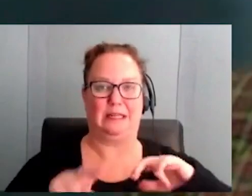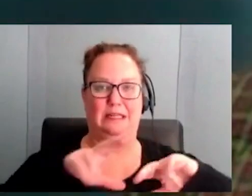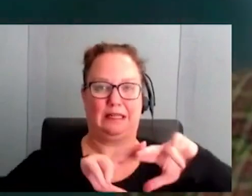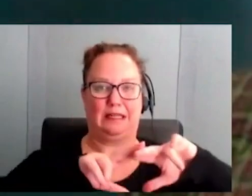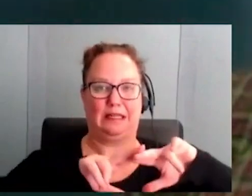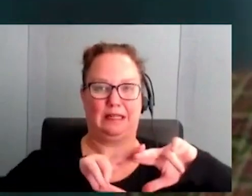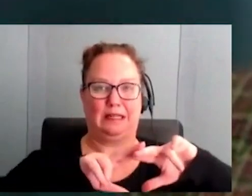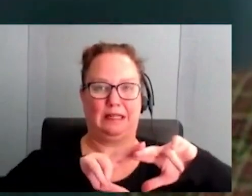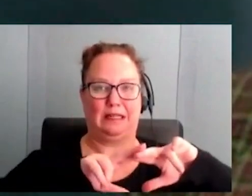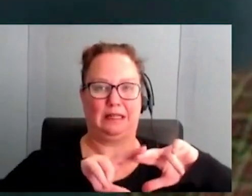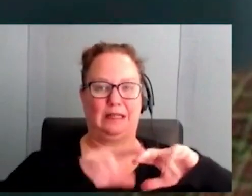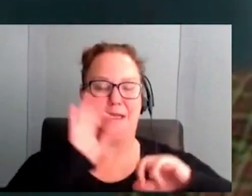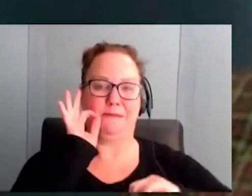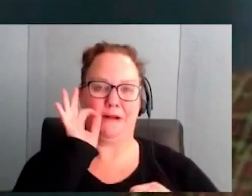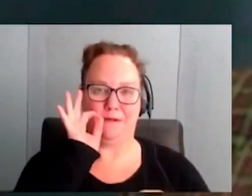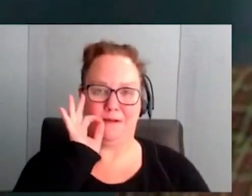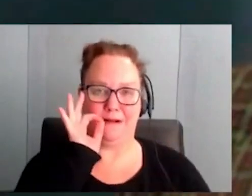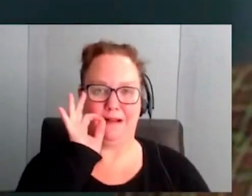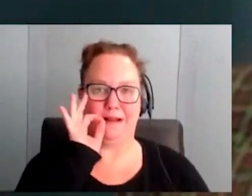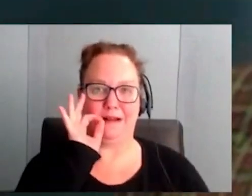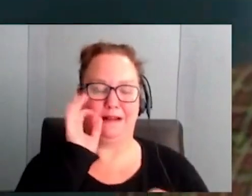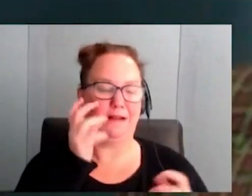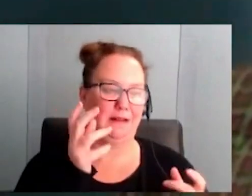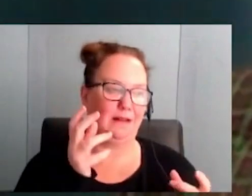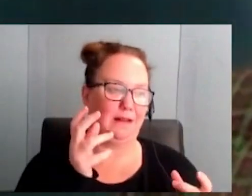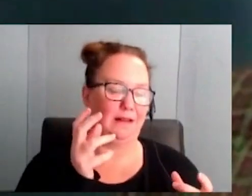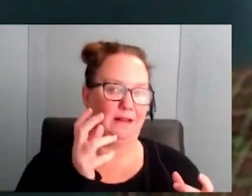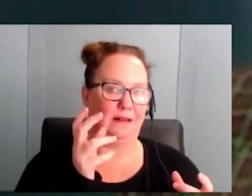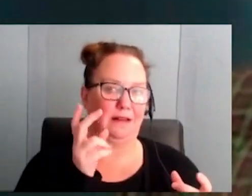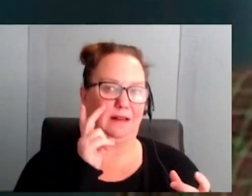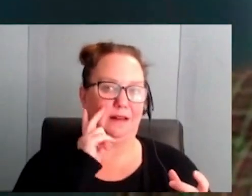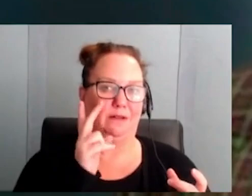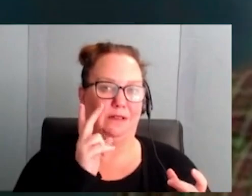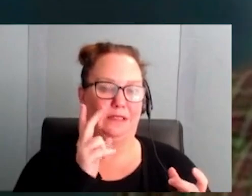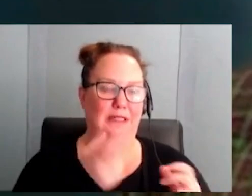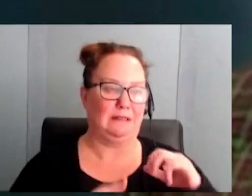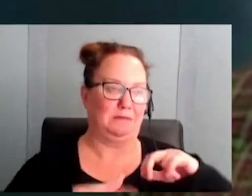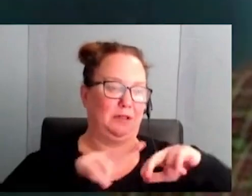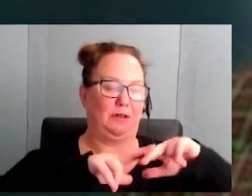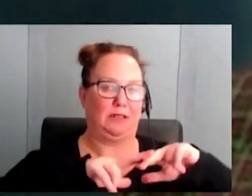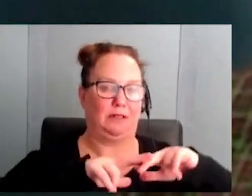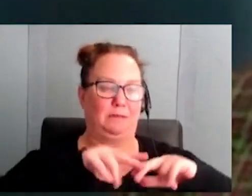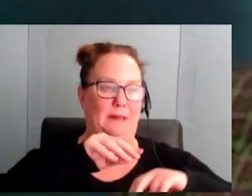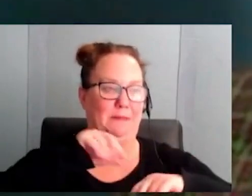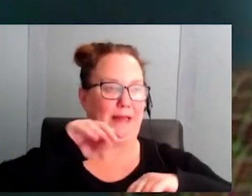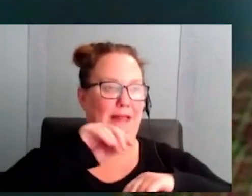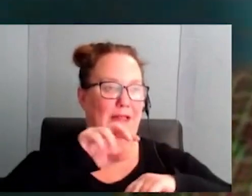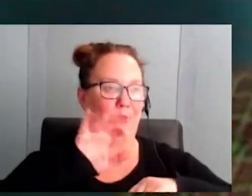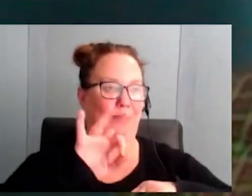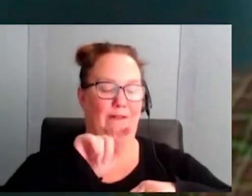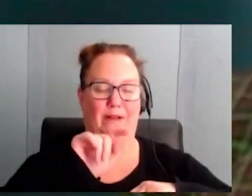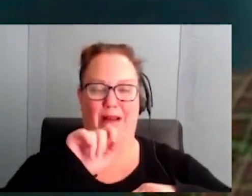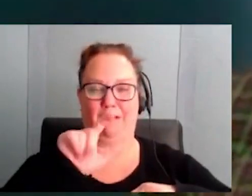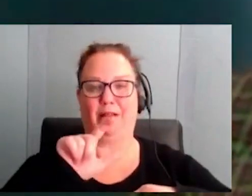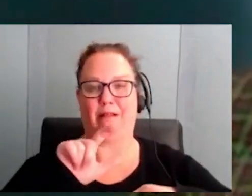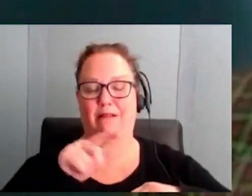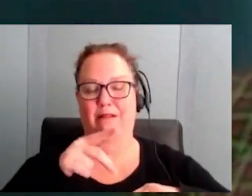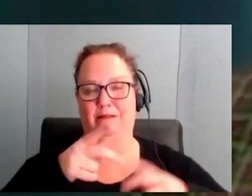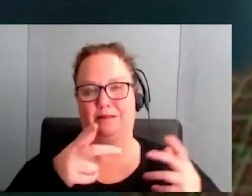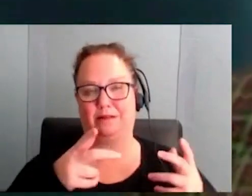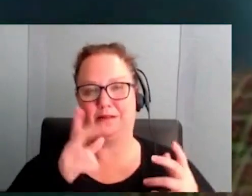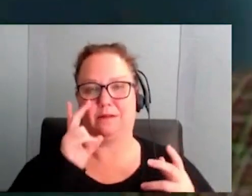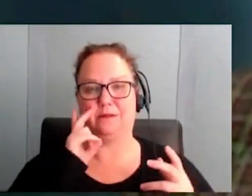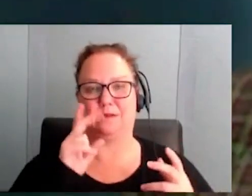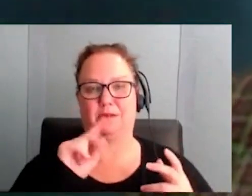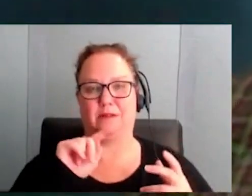in marijuana. We're seeing a giant uptick as far as being laced with fentanyl. We're seeing a giant uptick of what we